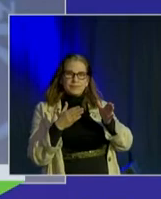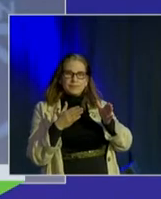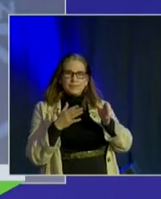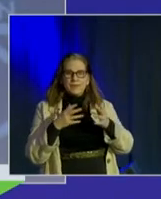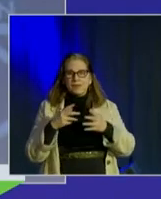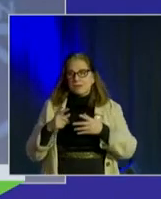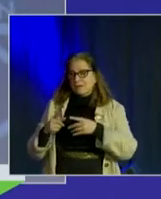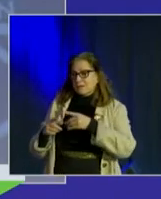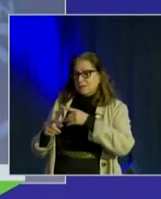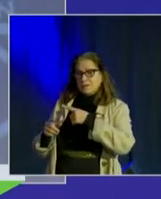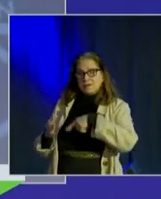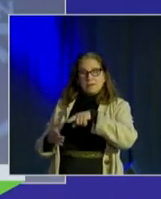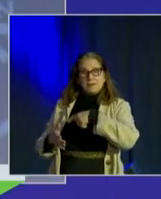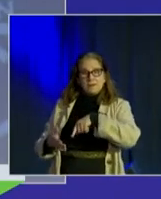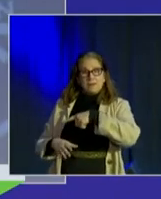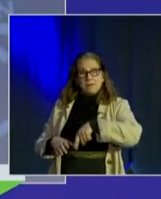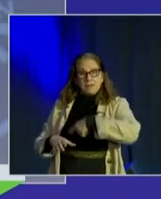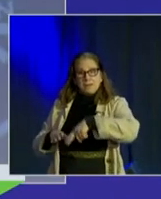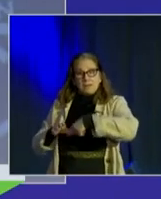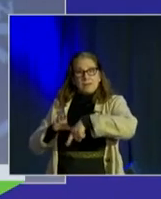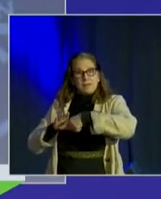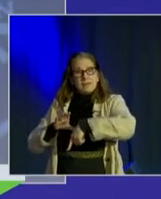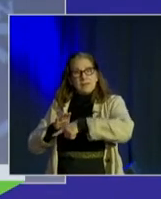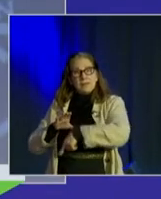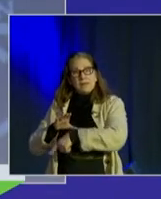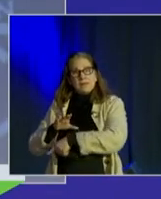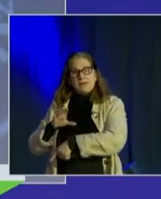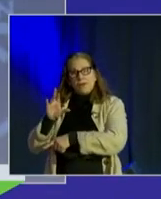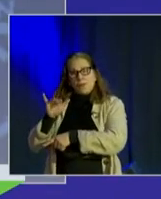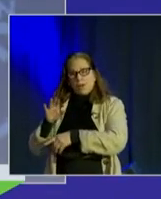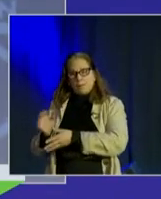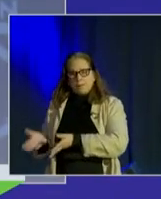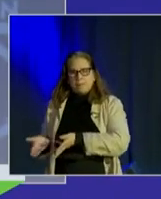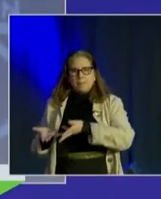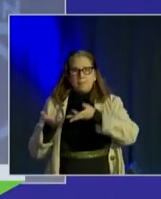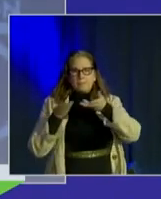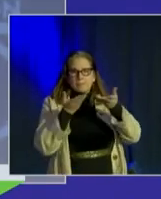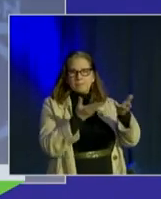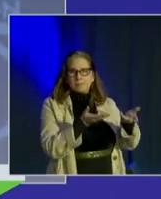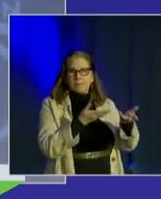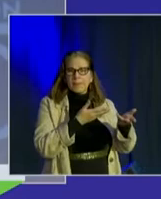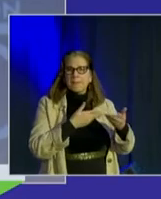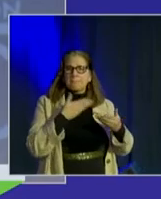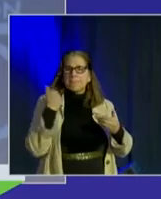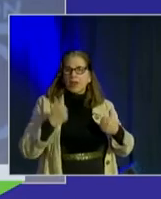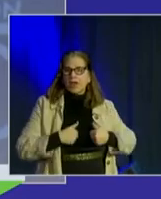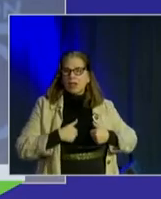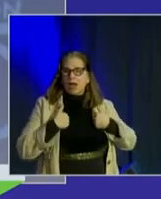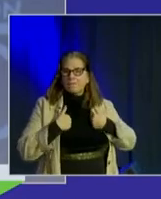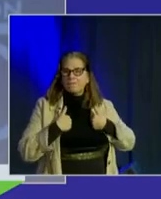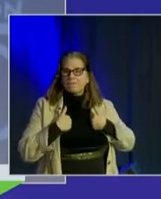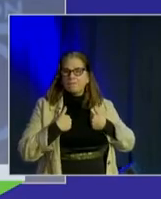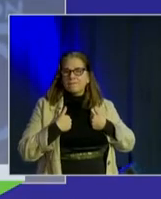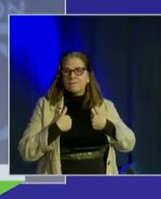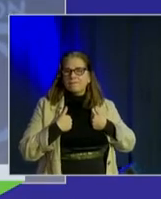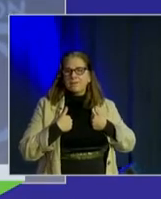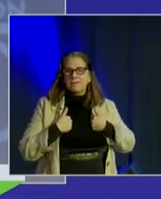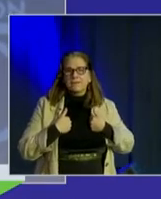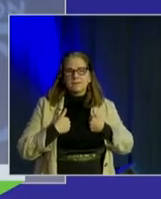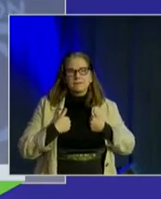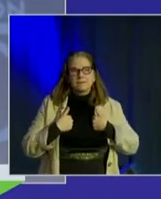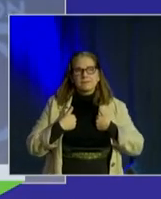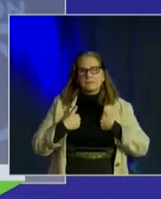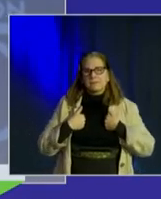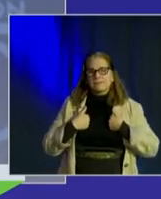approach. We started in historic Anacostia, which is not necessarily the most highly violent area, but